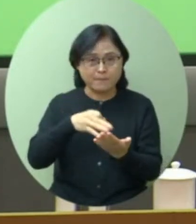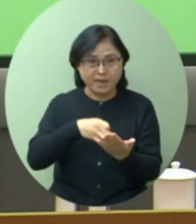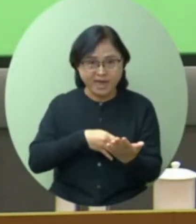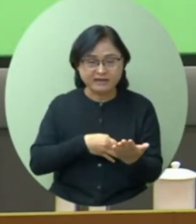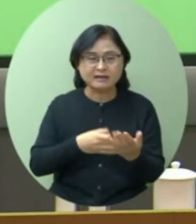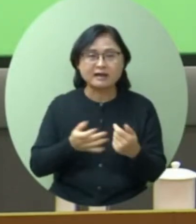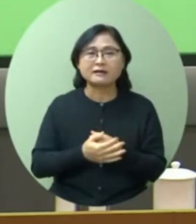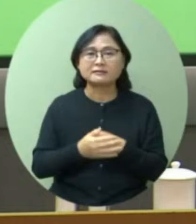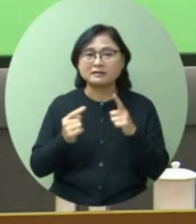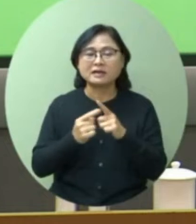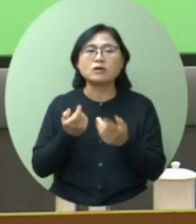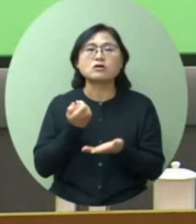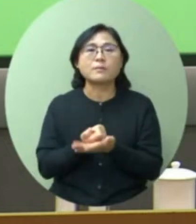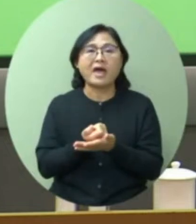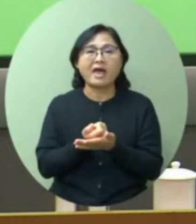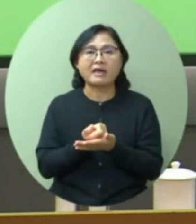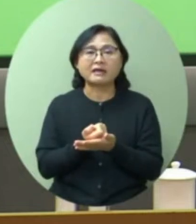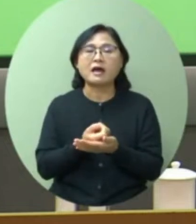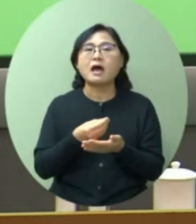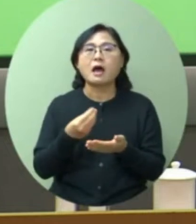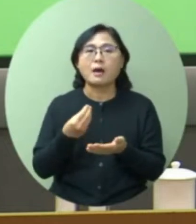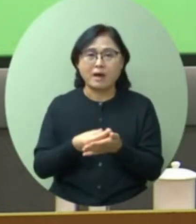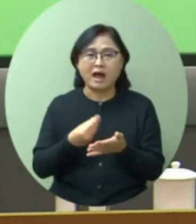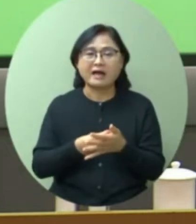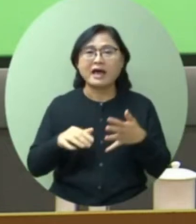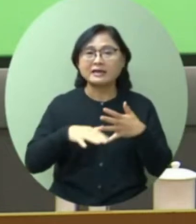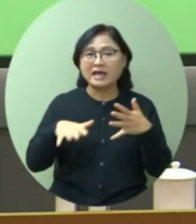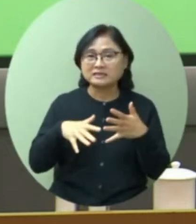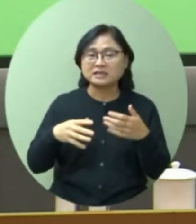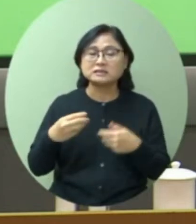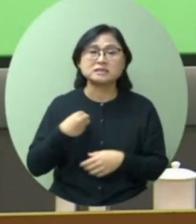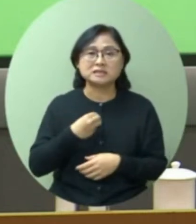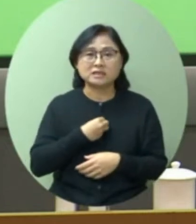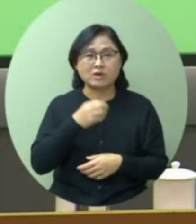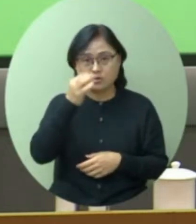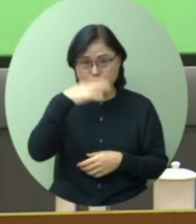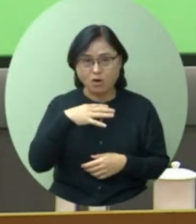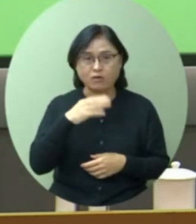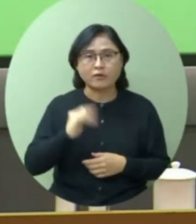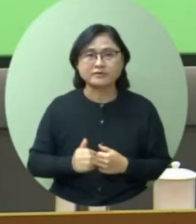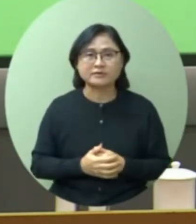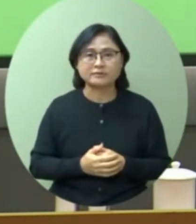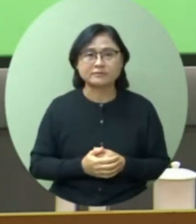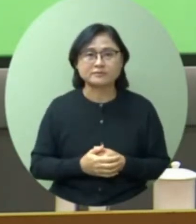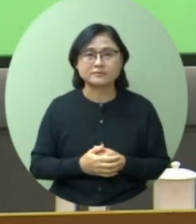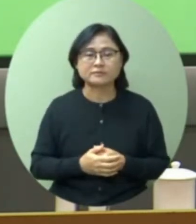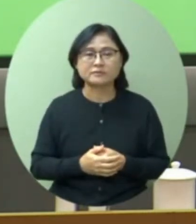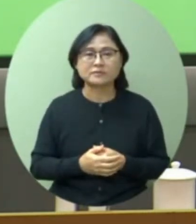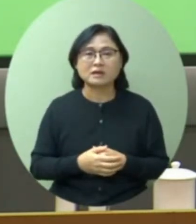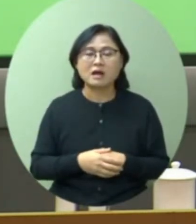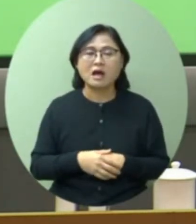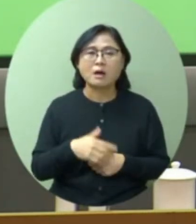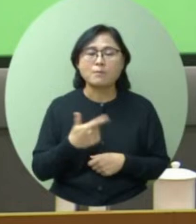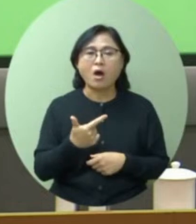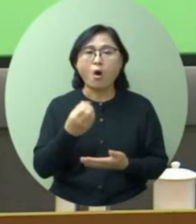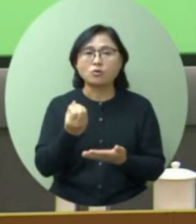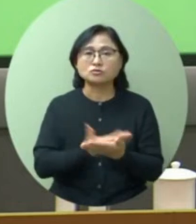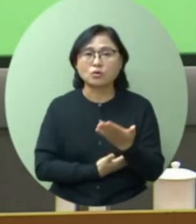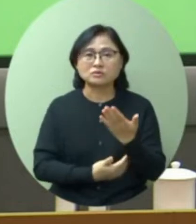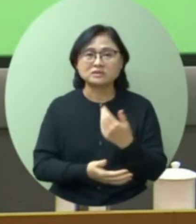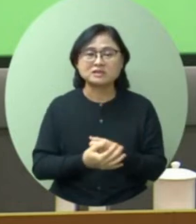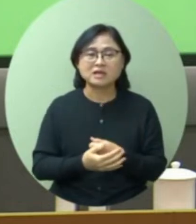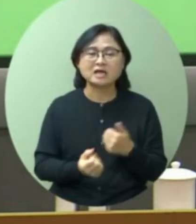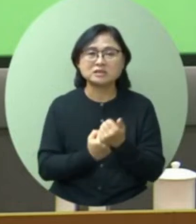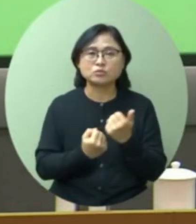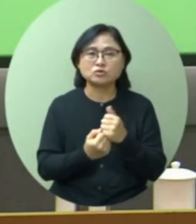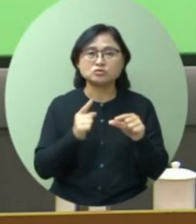pharmacies. There will be a directory for people to access primary health drugs at affordable prices.